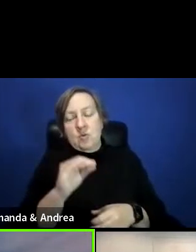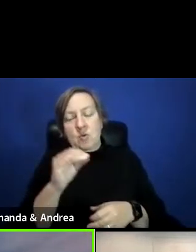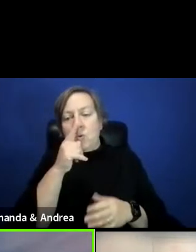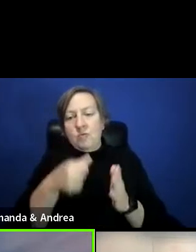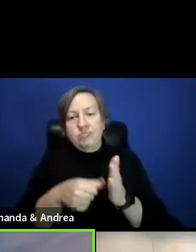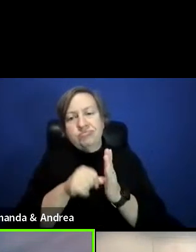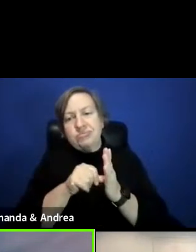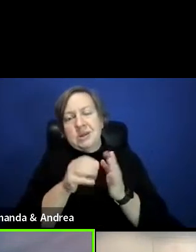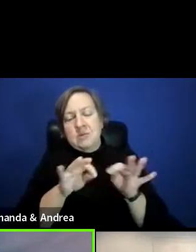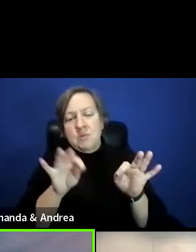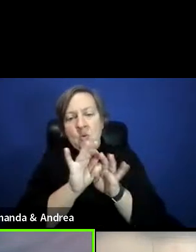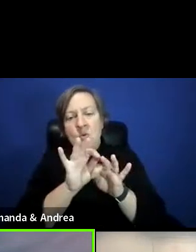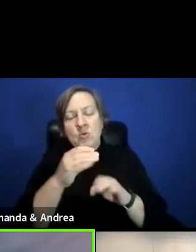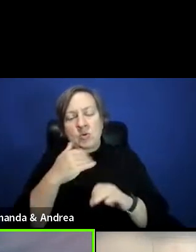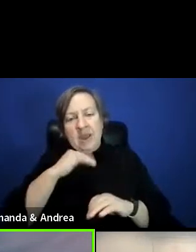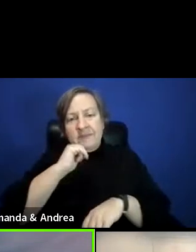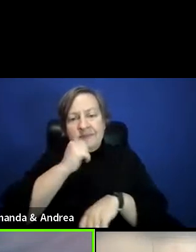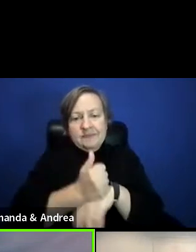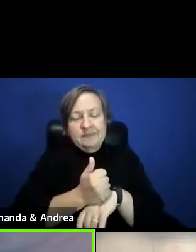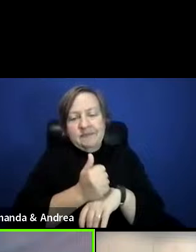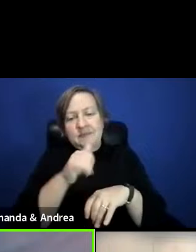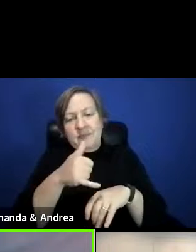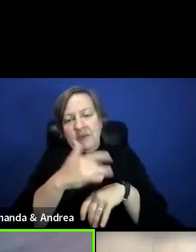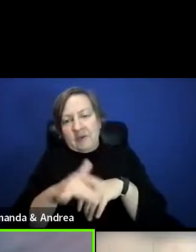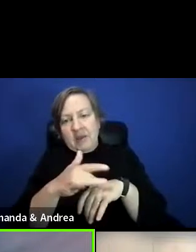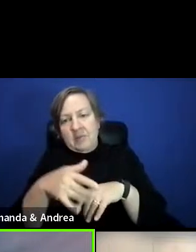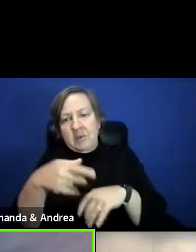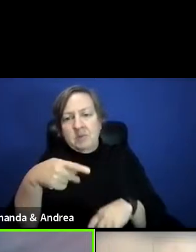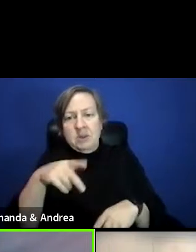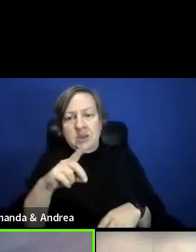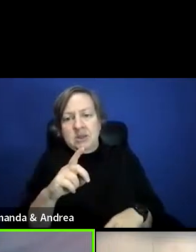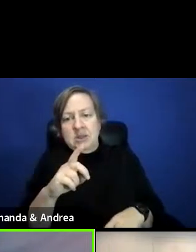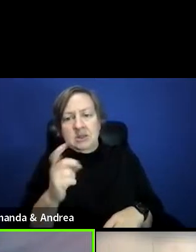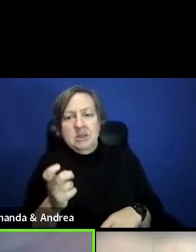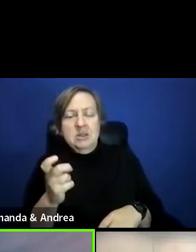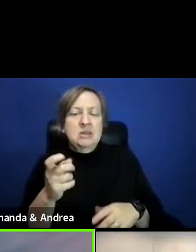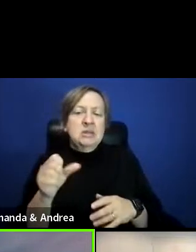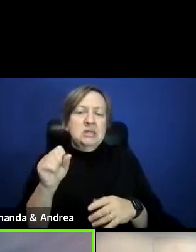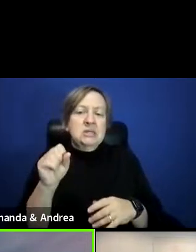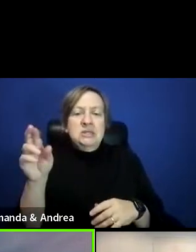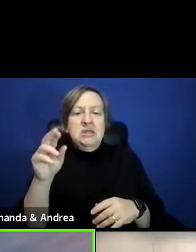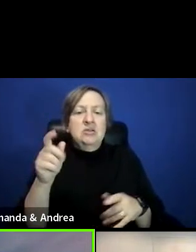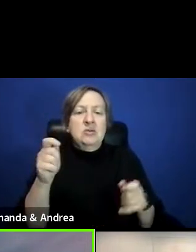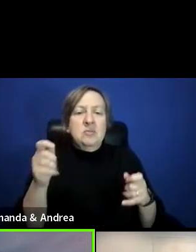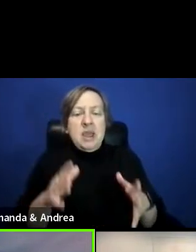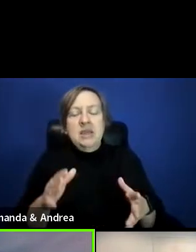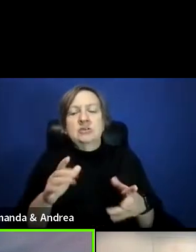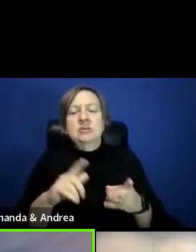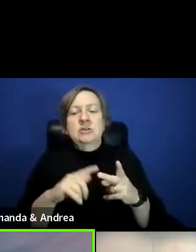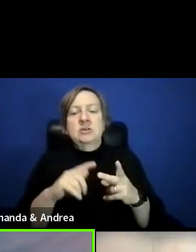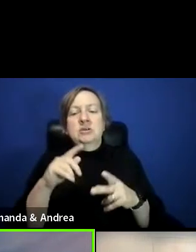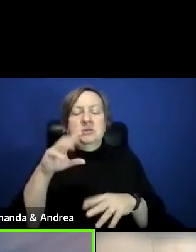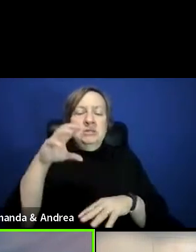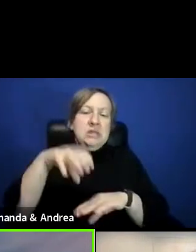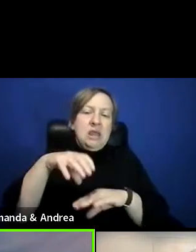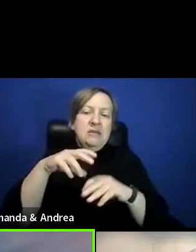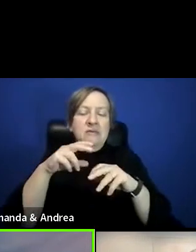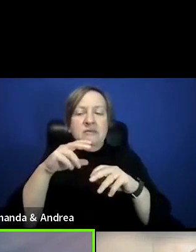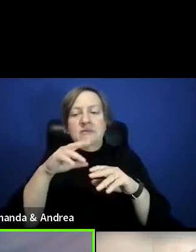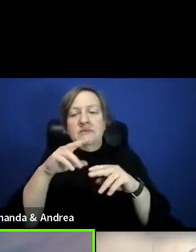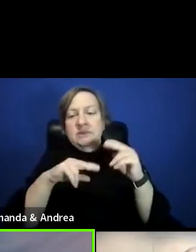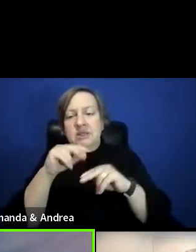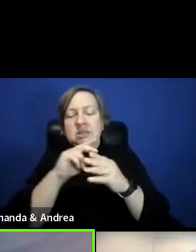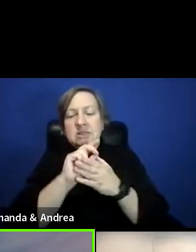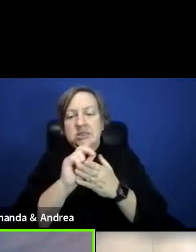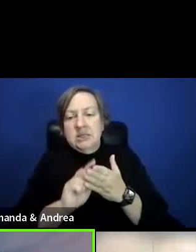of having that infrastructure at PDX. And at PDX, our senior manager of site and facility design, who is also a strong part of our accessibility